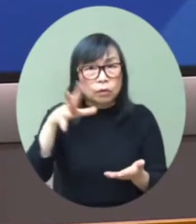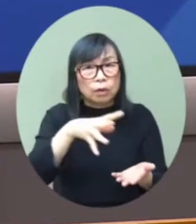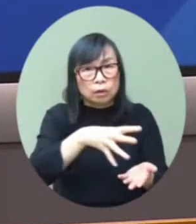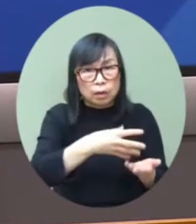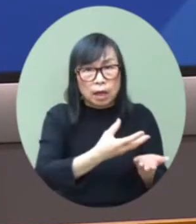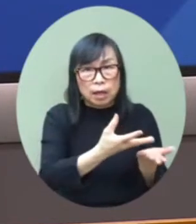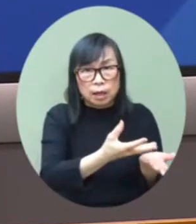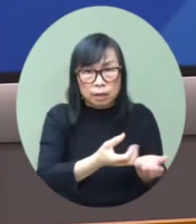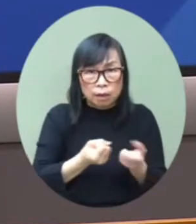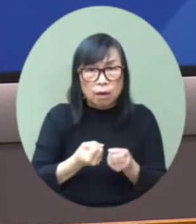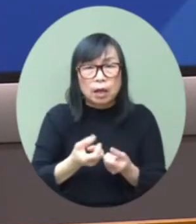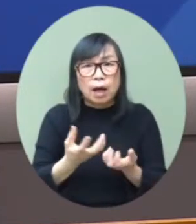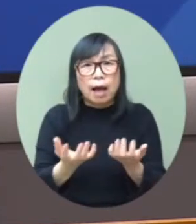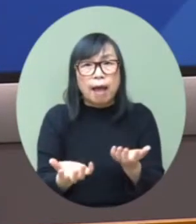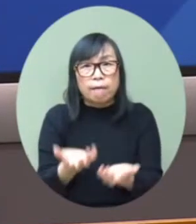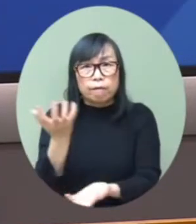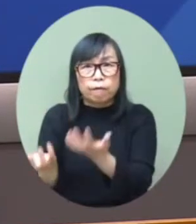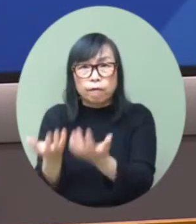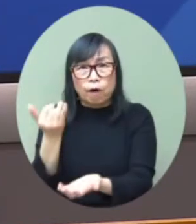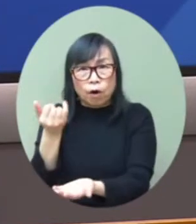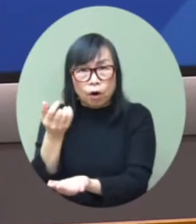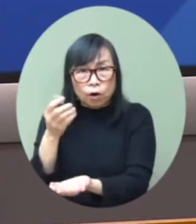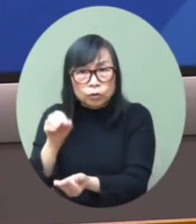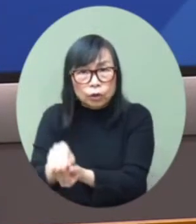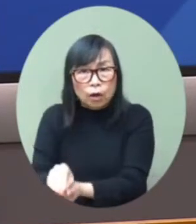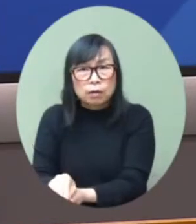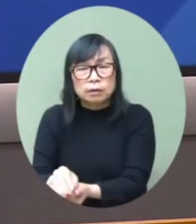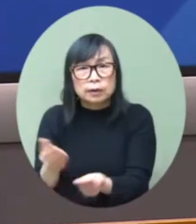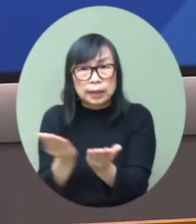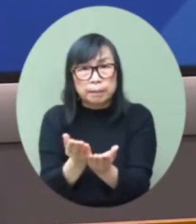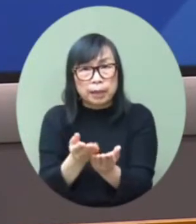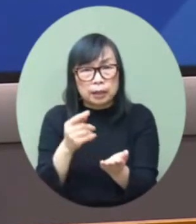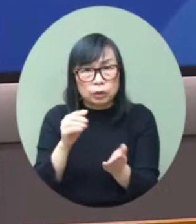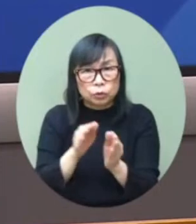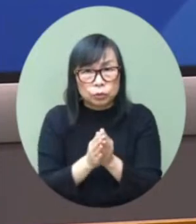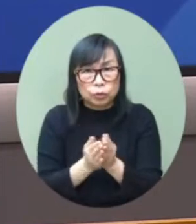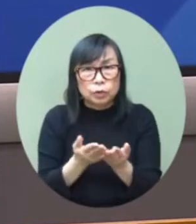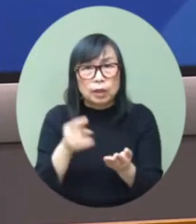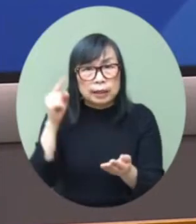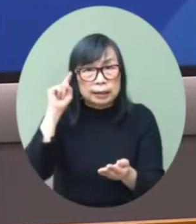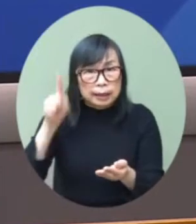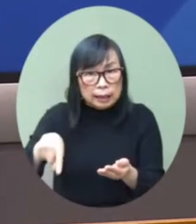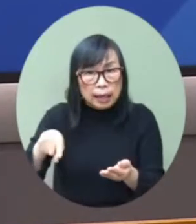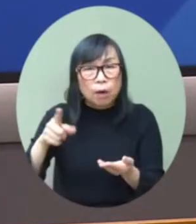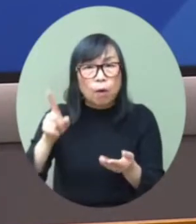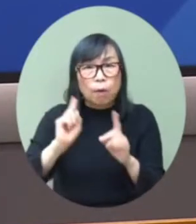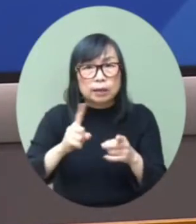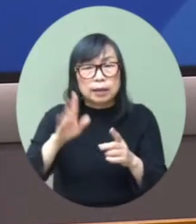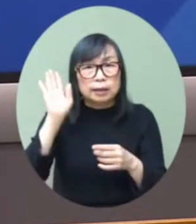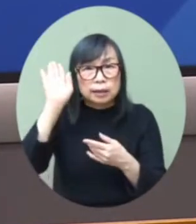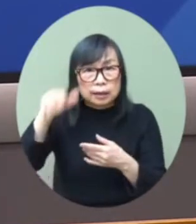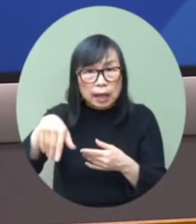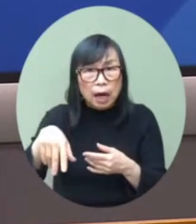within 2 working days, they can obtain the permit for cremation.